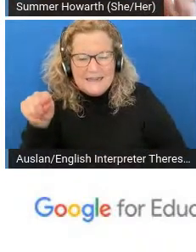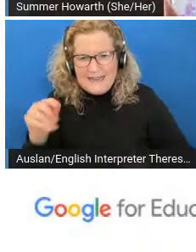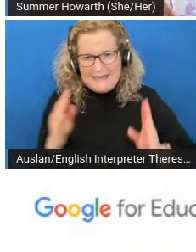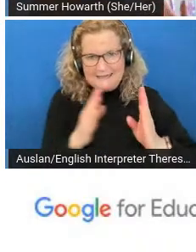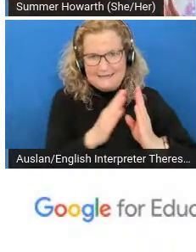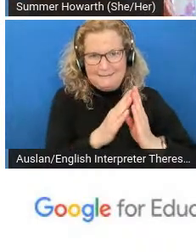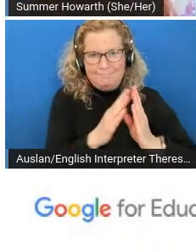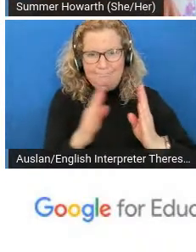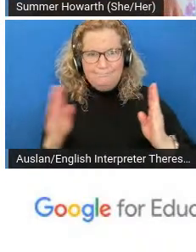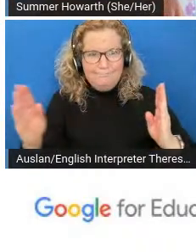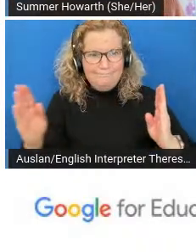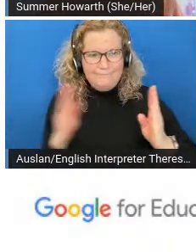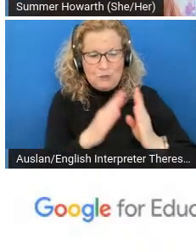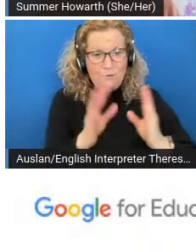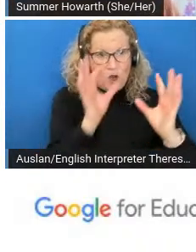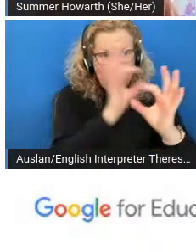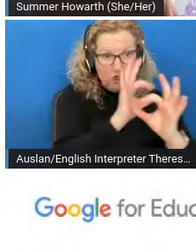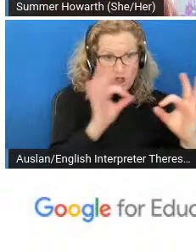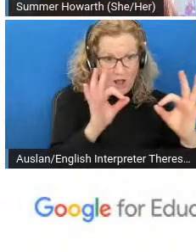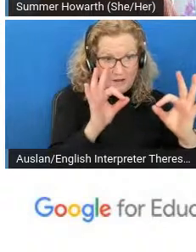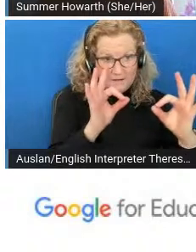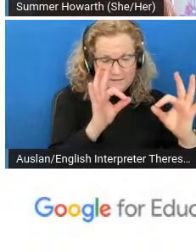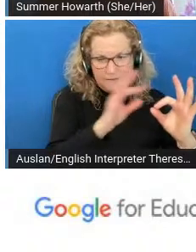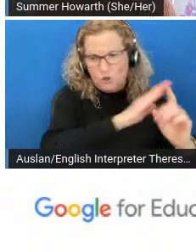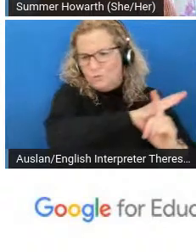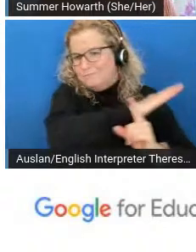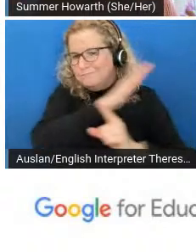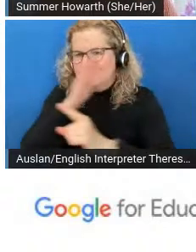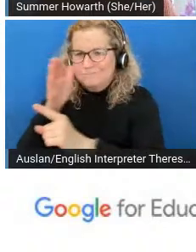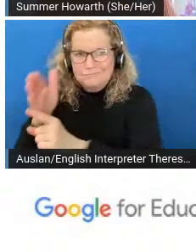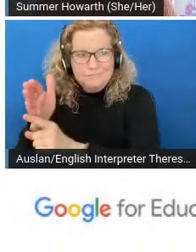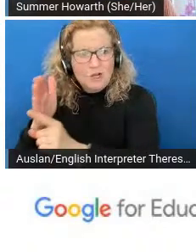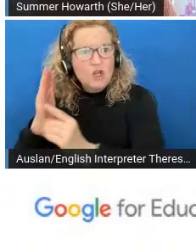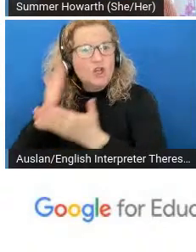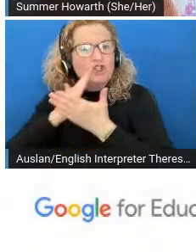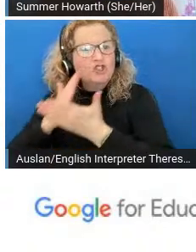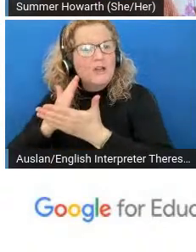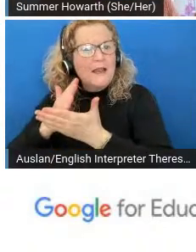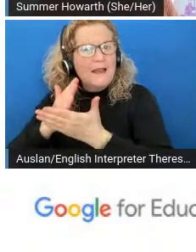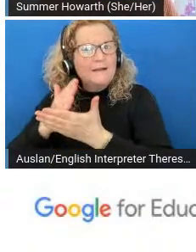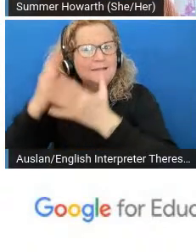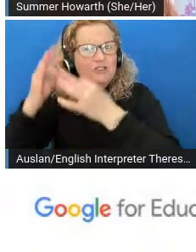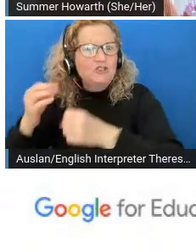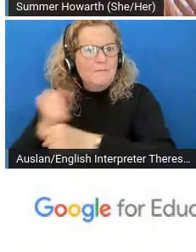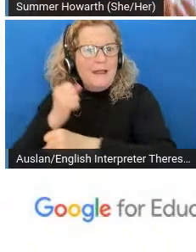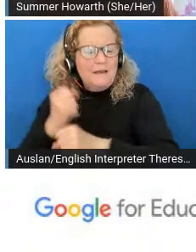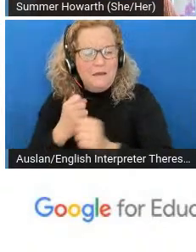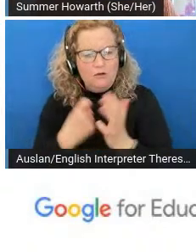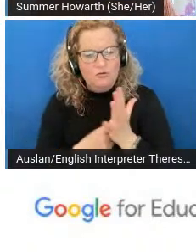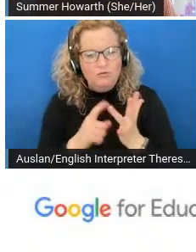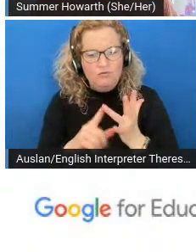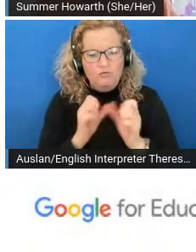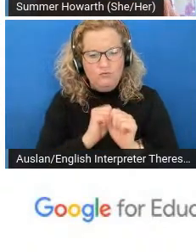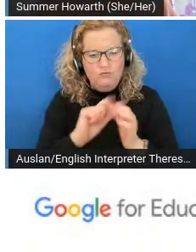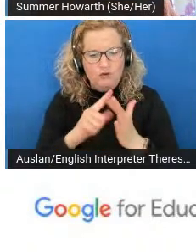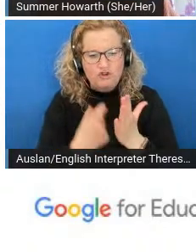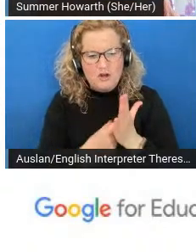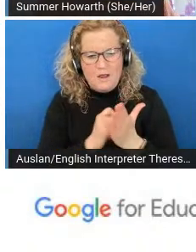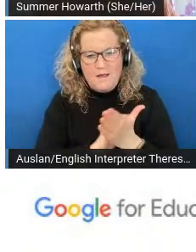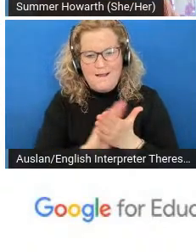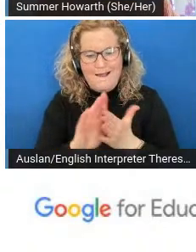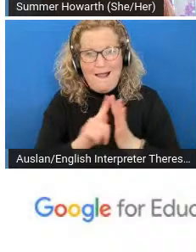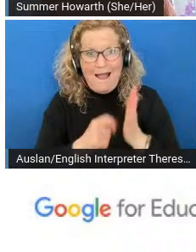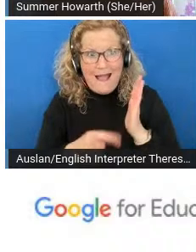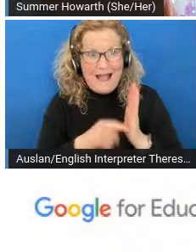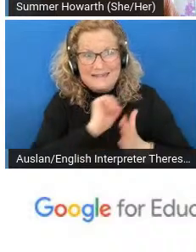from silence to shared decision making. We really love Roger Hart's work. We love the work that Vic Government has been putting